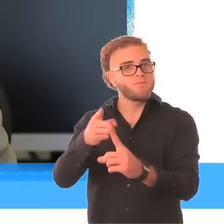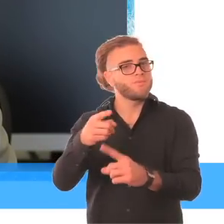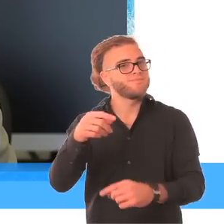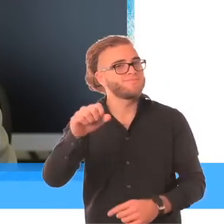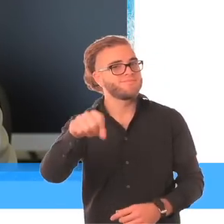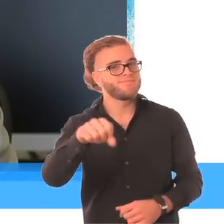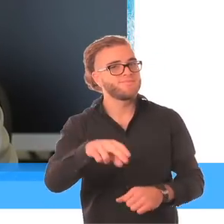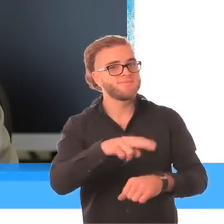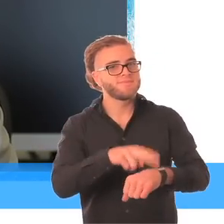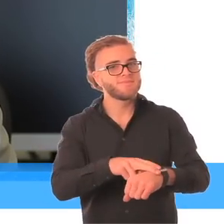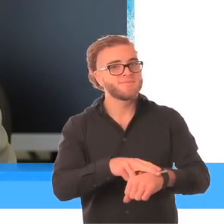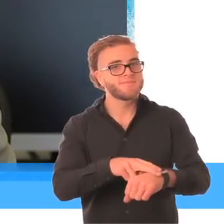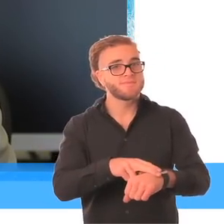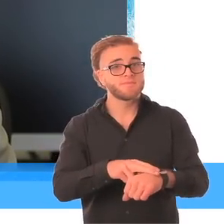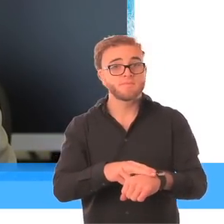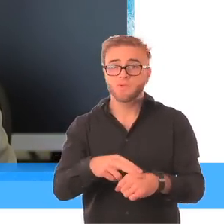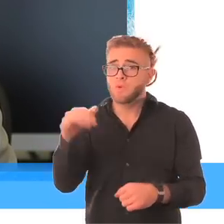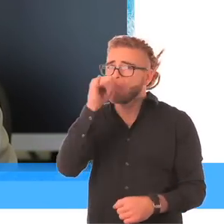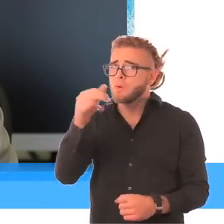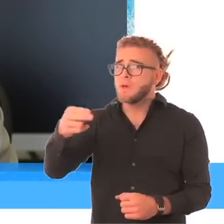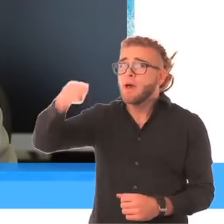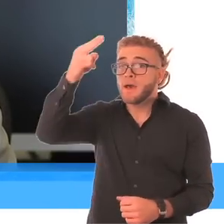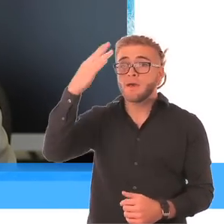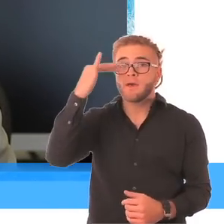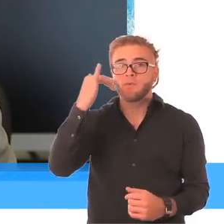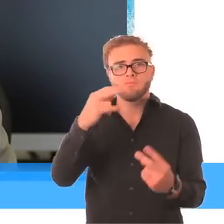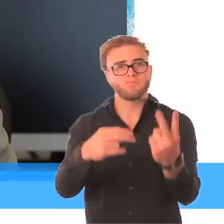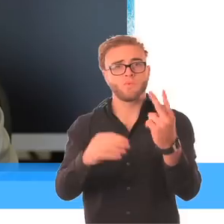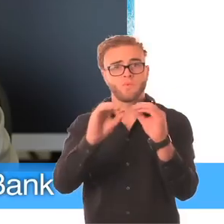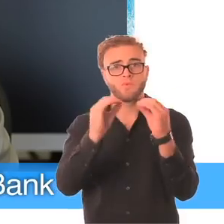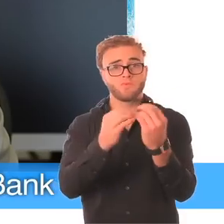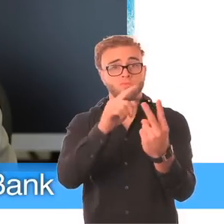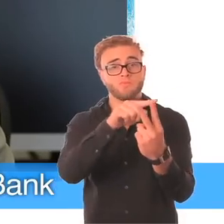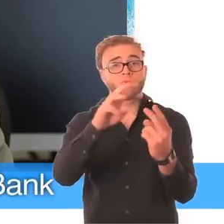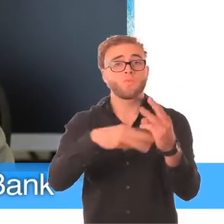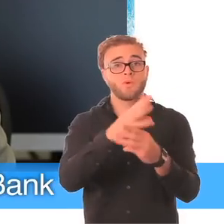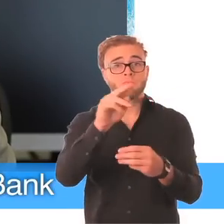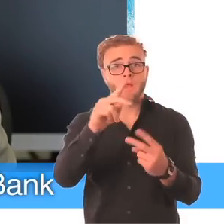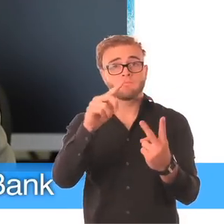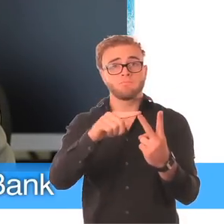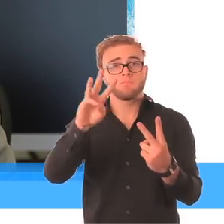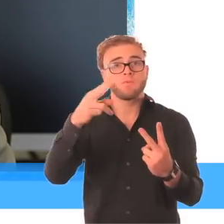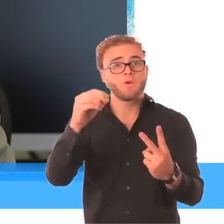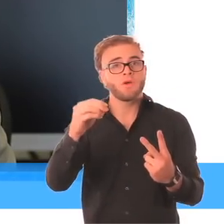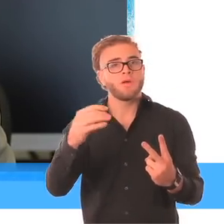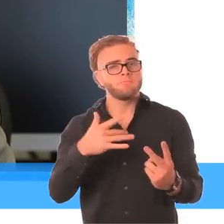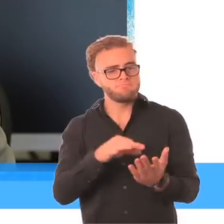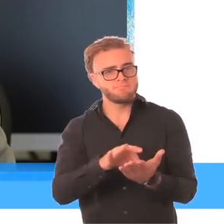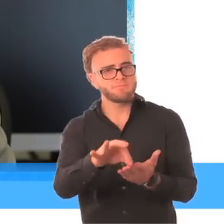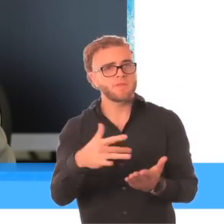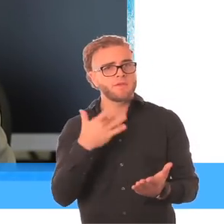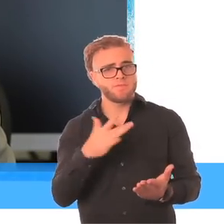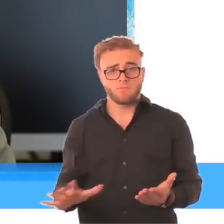working. Is it an ambitious goal? Yes, of course it is. All the more ambitious because the World Bank and WHO